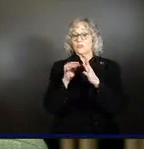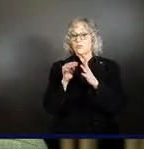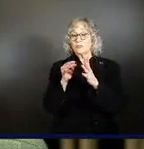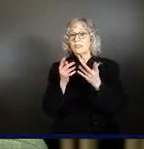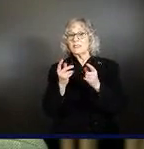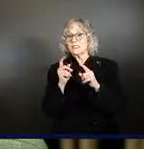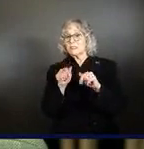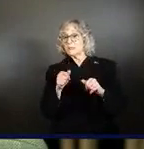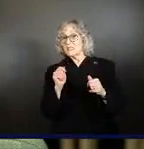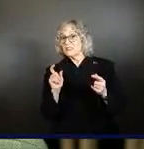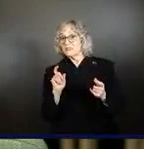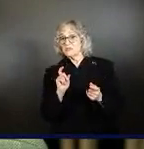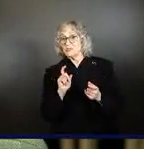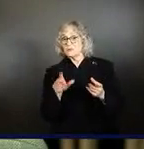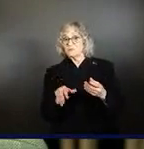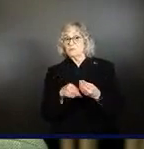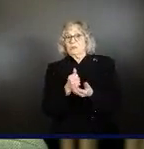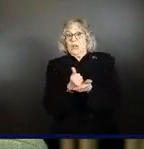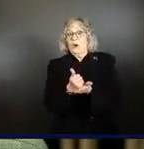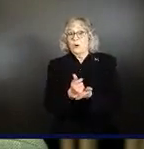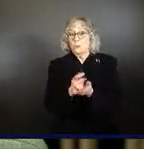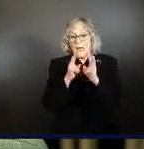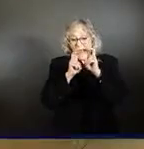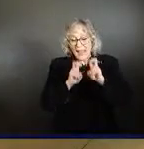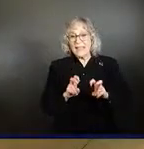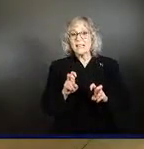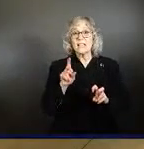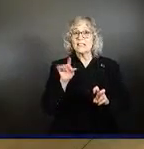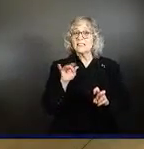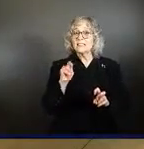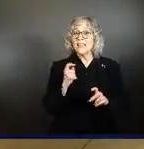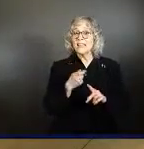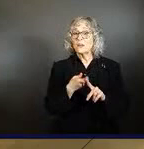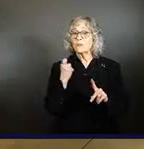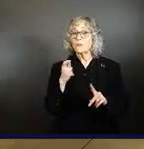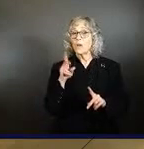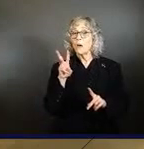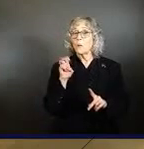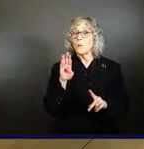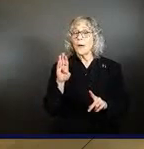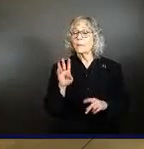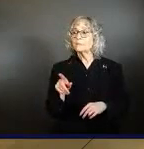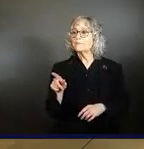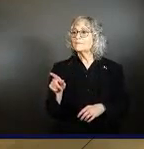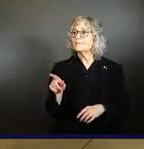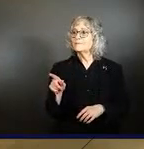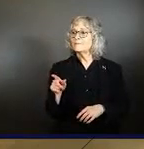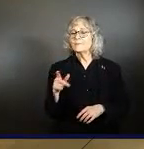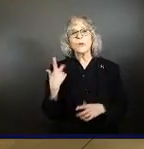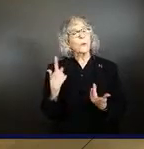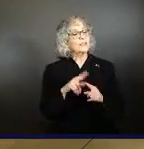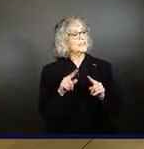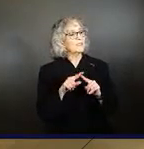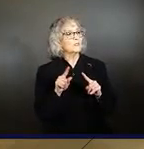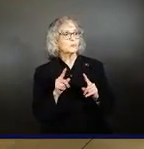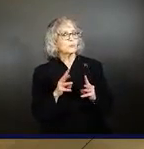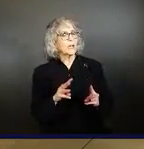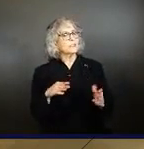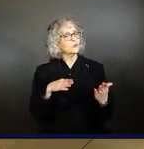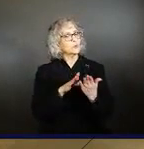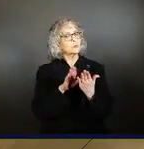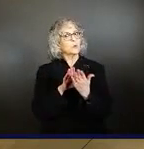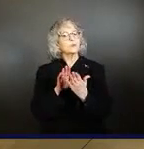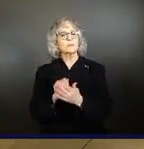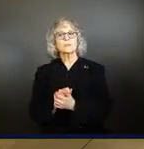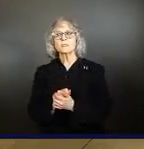Webb? Wow, that is a great question. Yeah, I mean, well, there's different ways you can approach this, I guess. I mean,